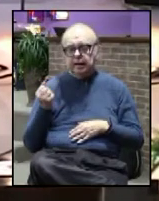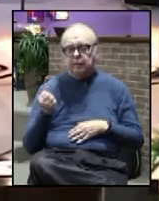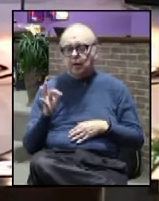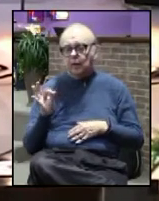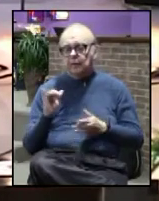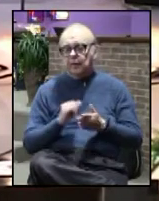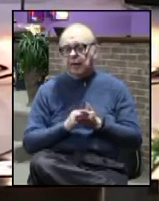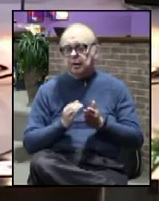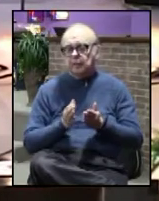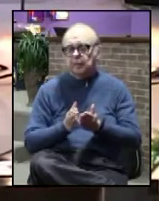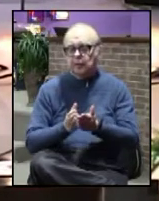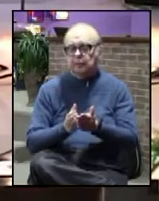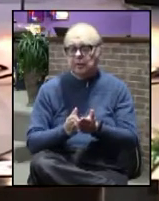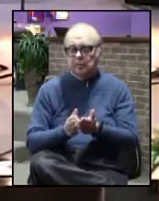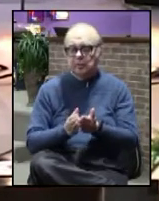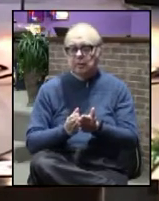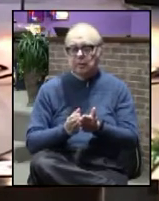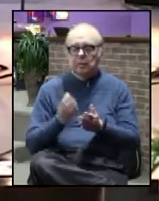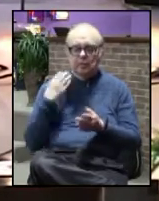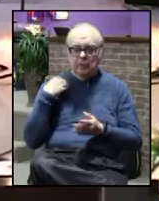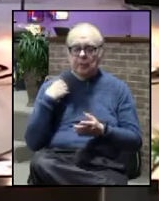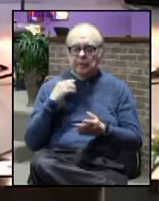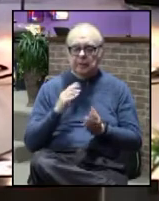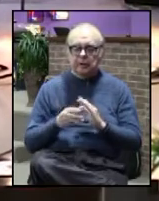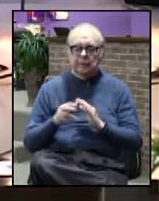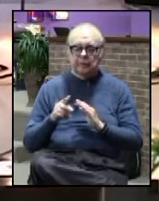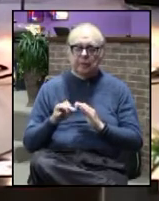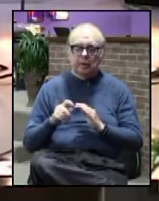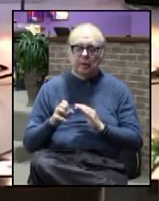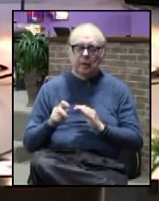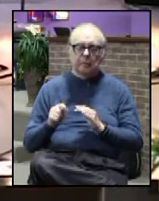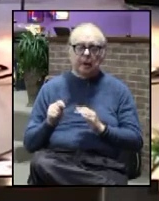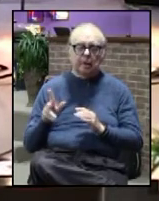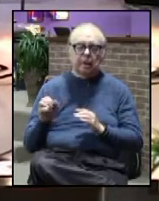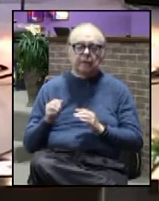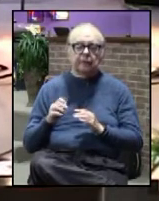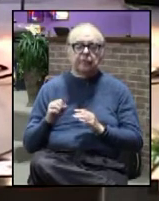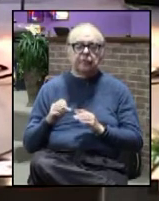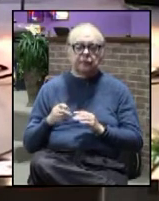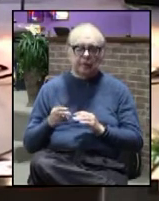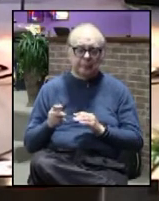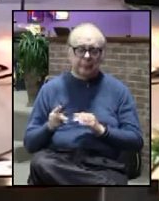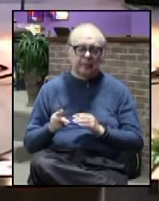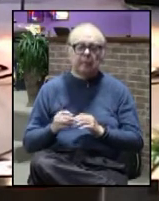boat, and he becomes the pilot of the ship.